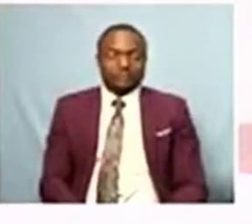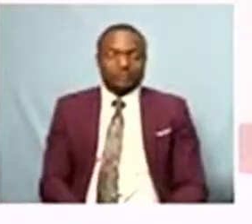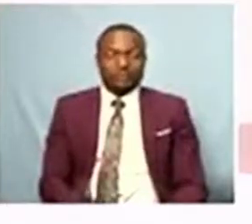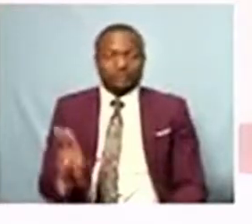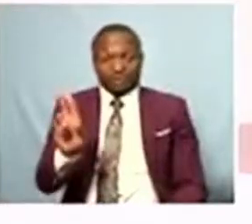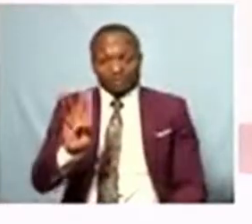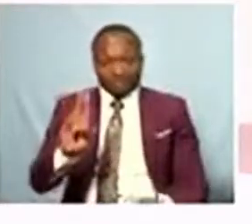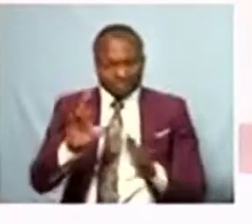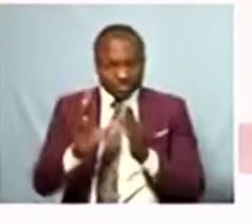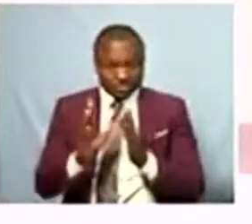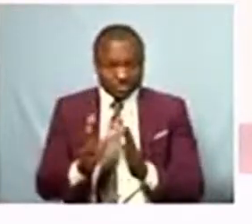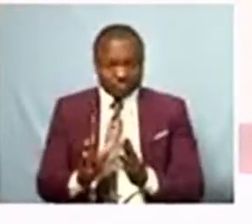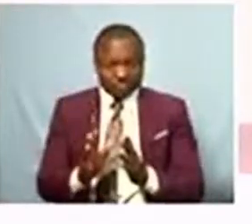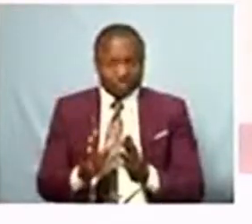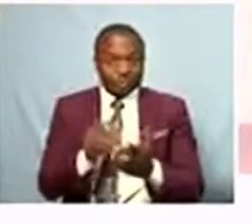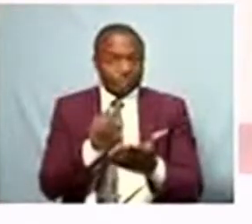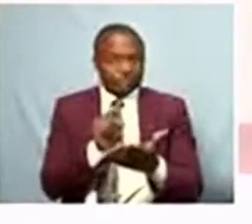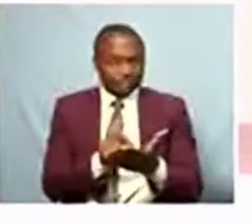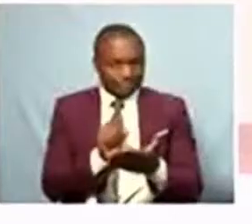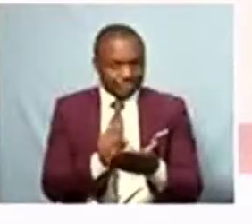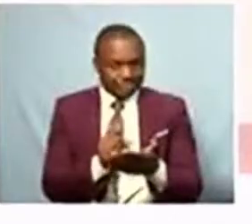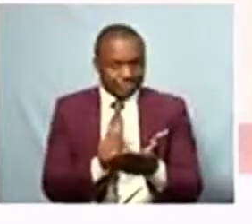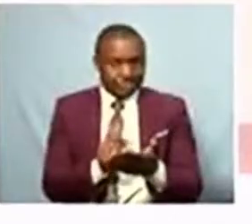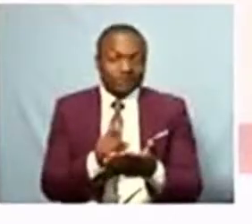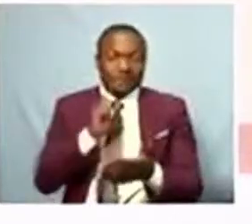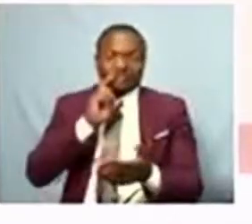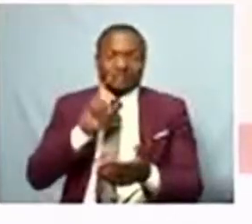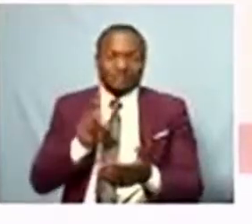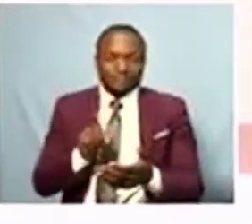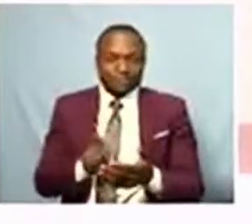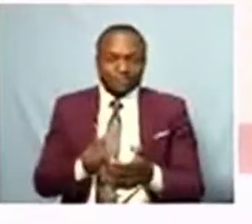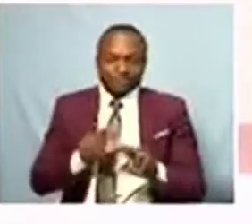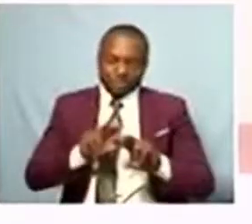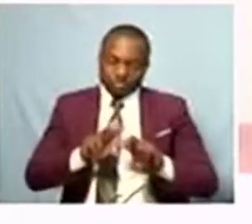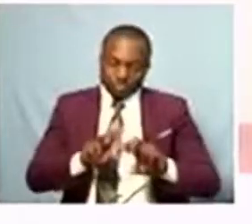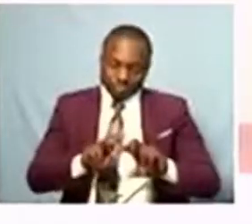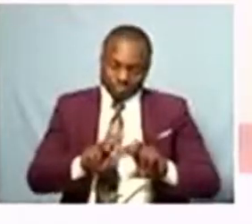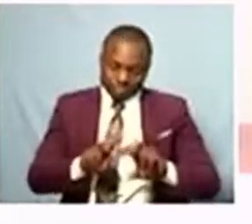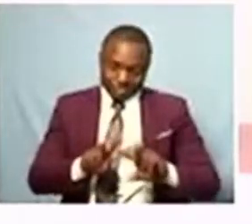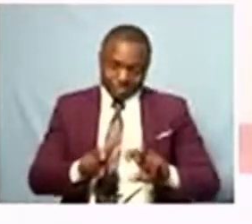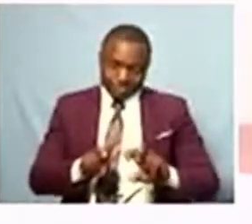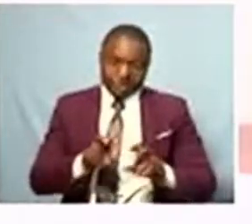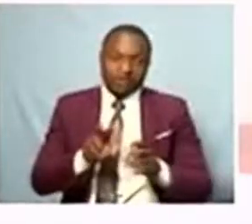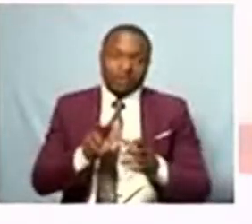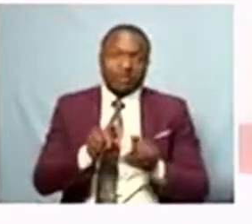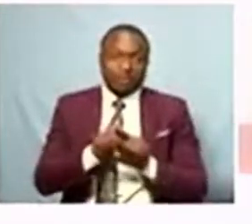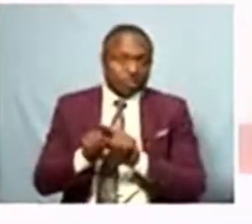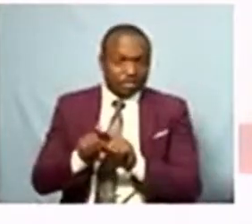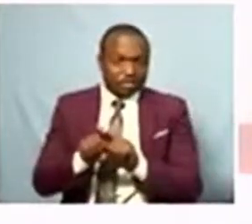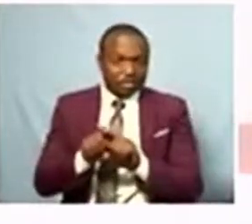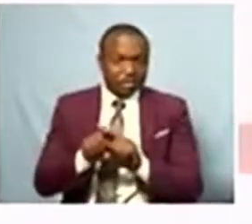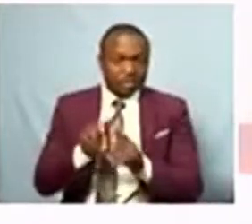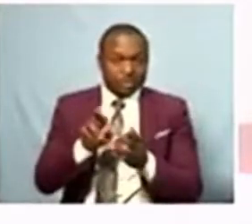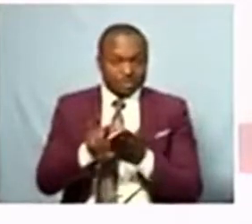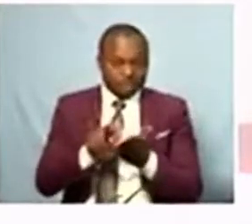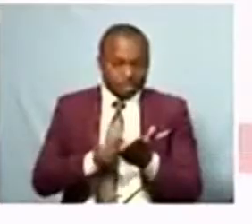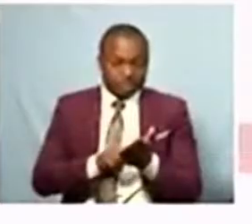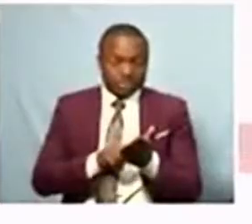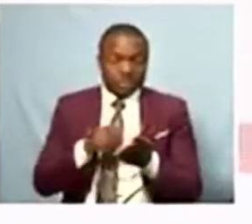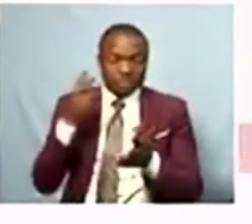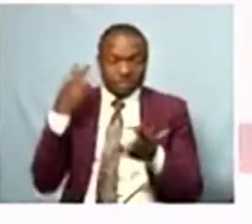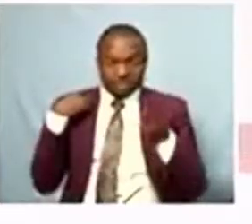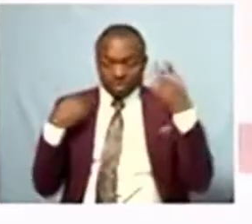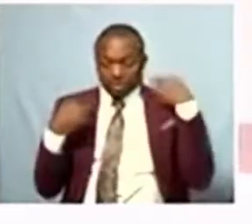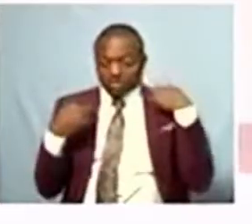of accommodation establishments are required to verify and record the immigration status of